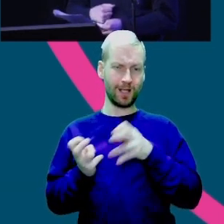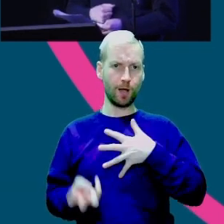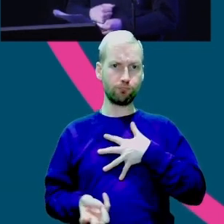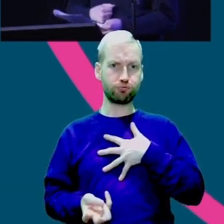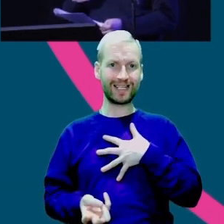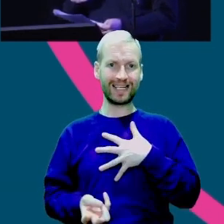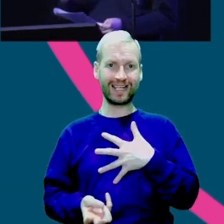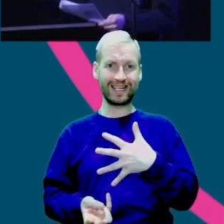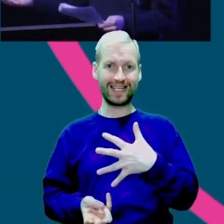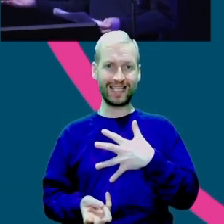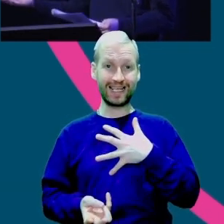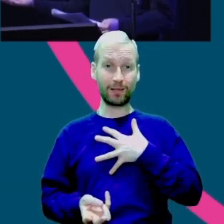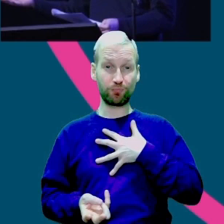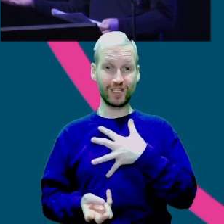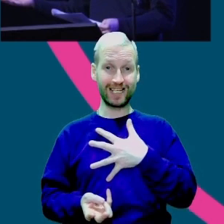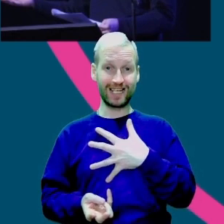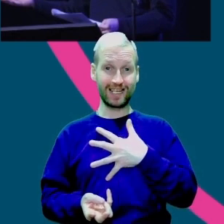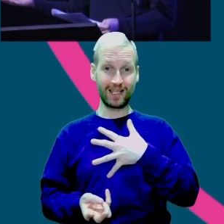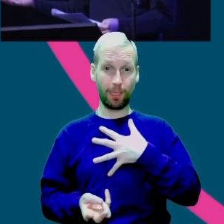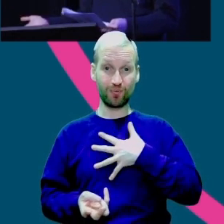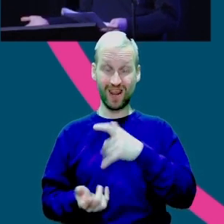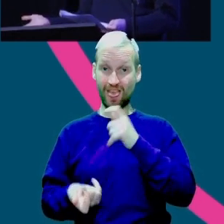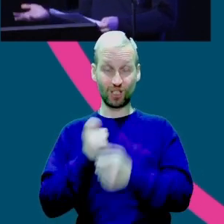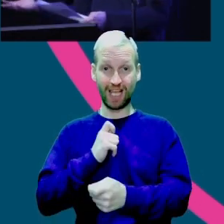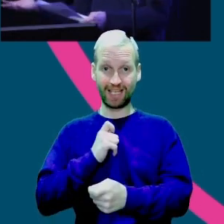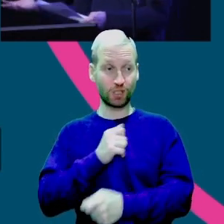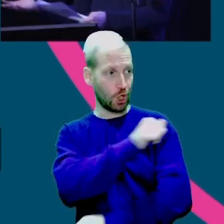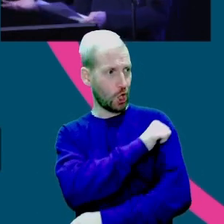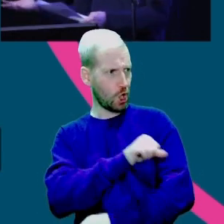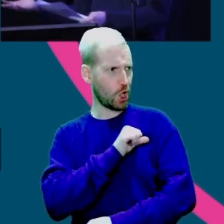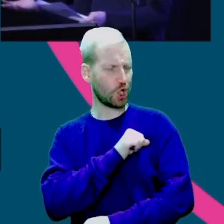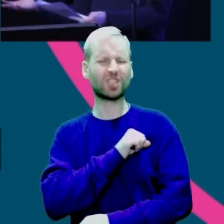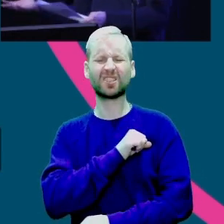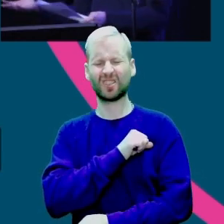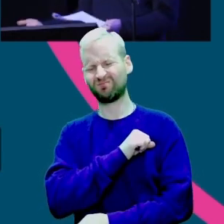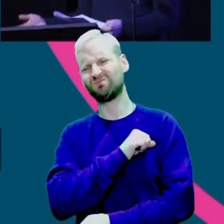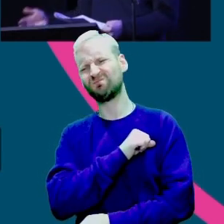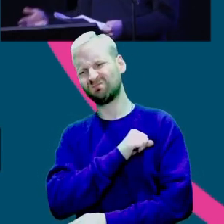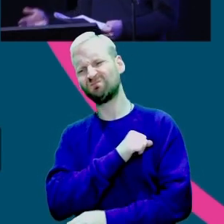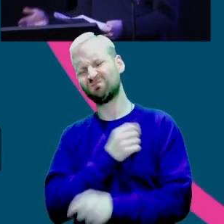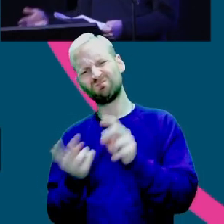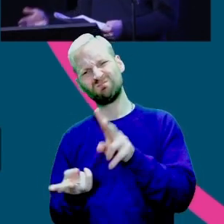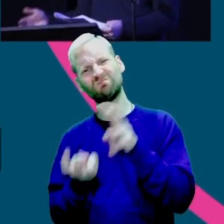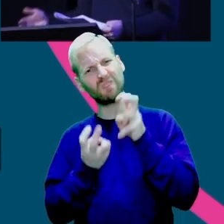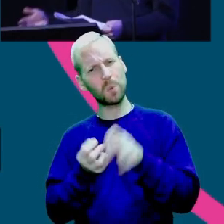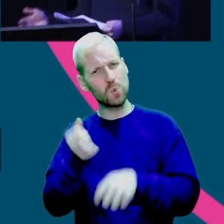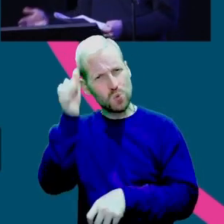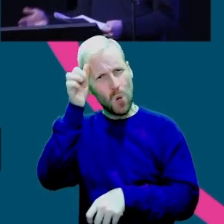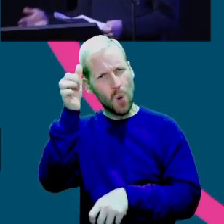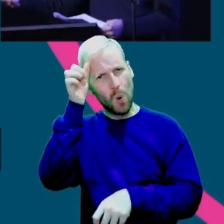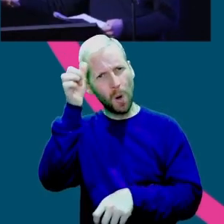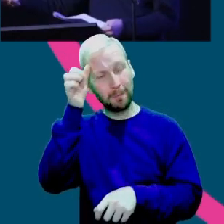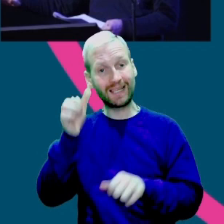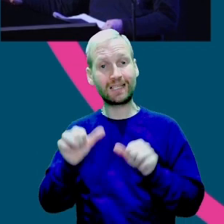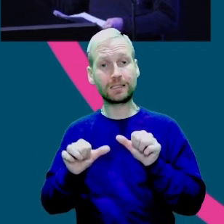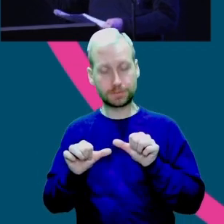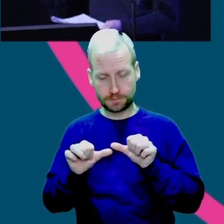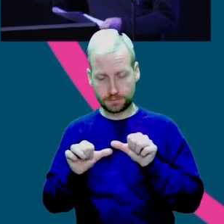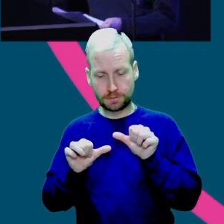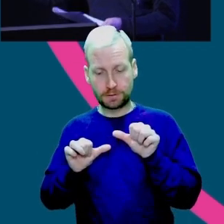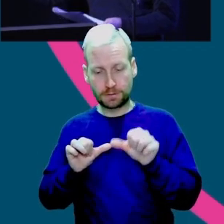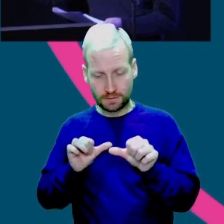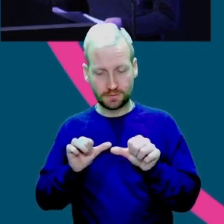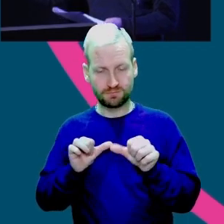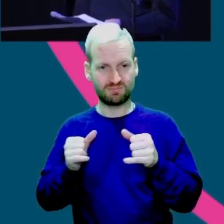right? To any nurse in the room, it's a surefire indicator that he's had a step change.